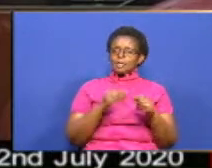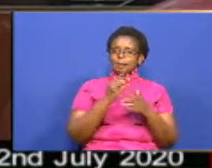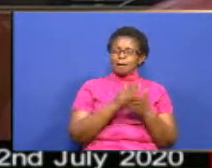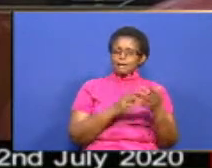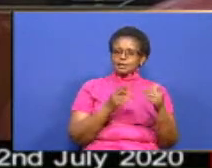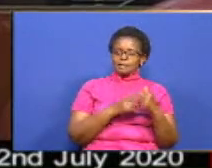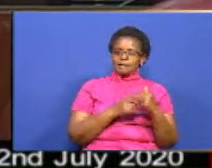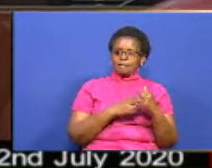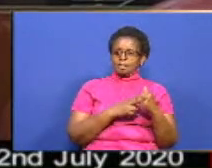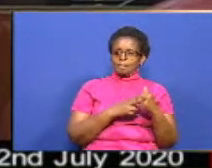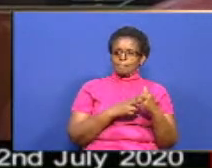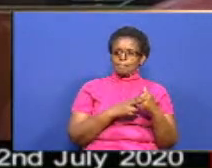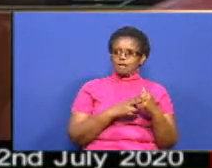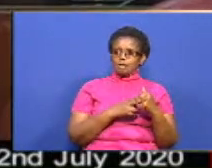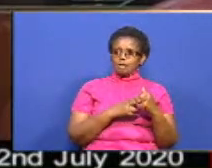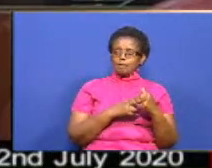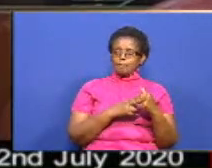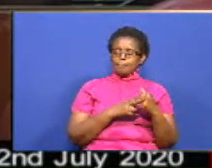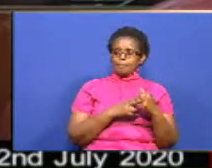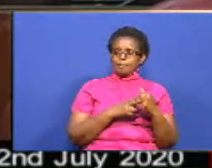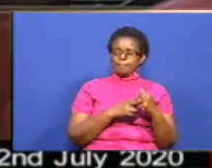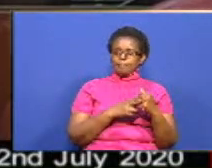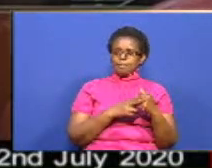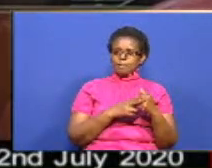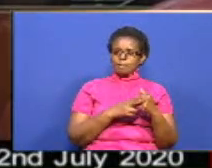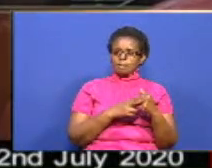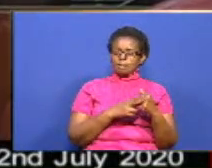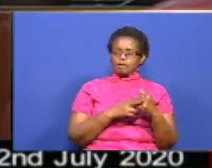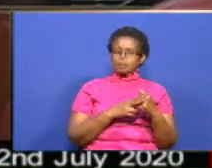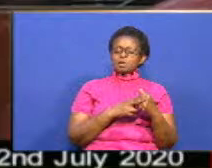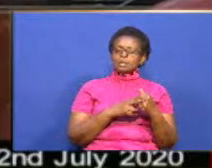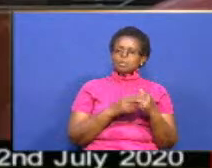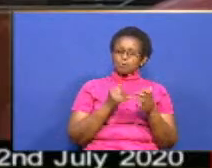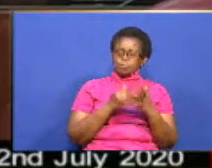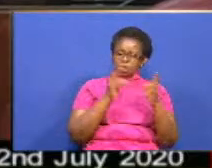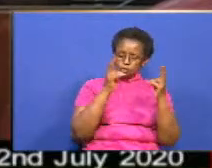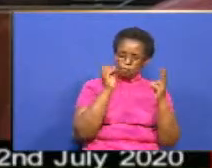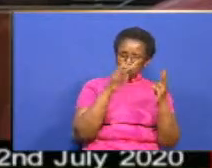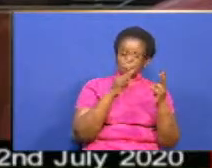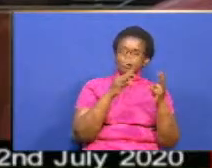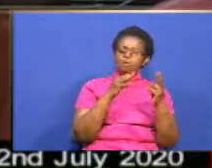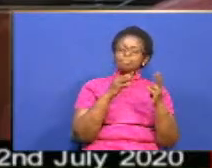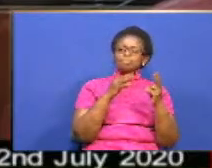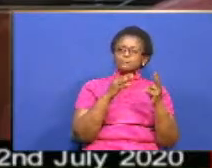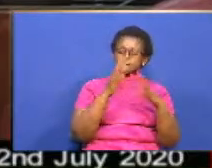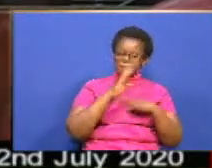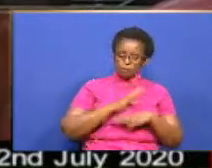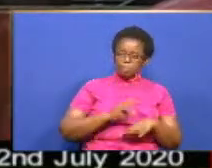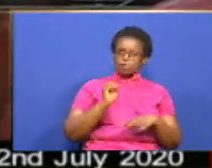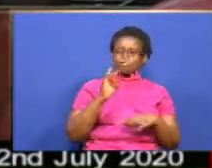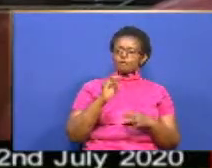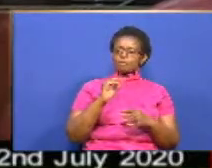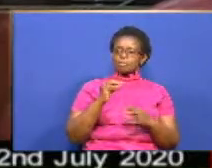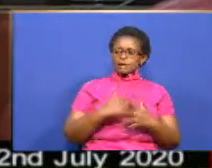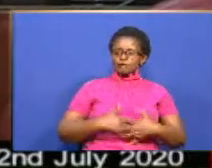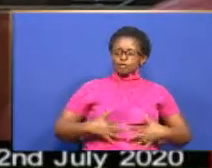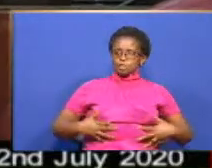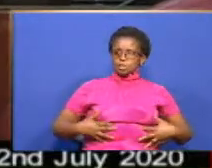covers the whole issue of the integration, the repatriation, and resettlement of refugees,